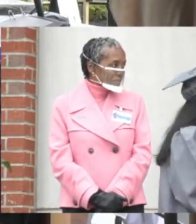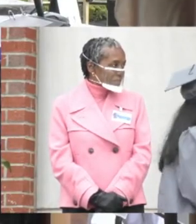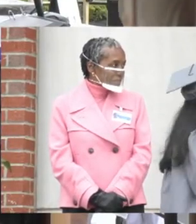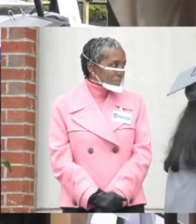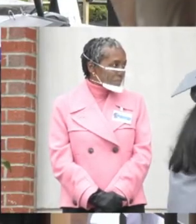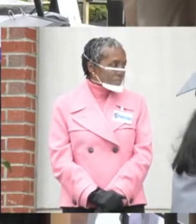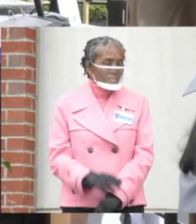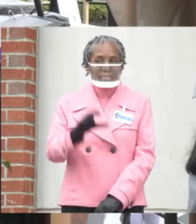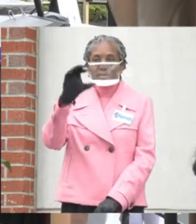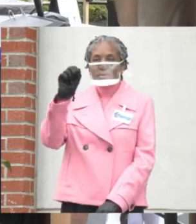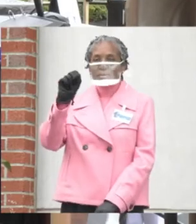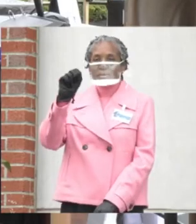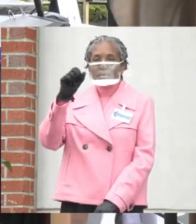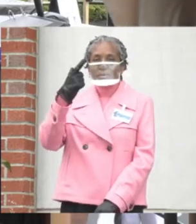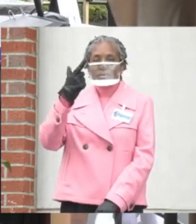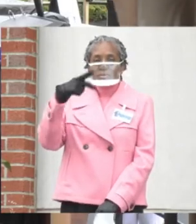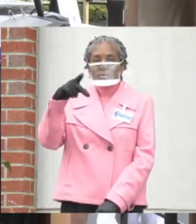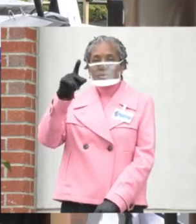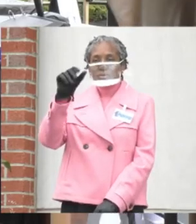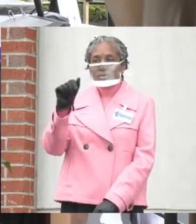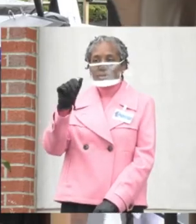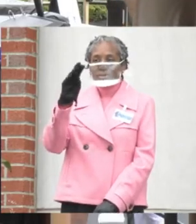Shaquay Massey, GED.